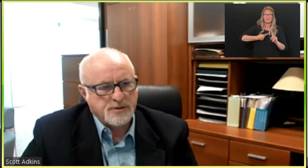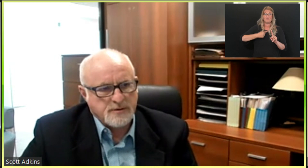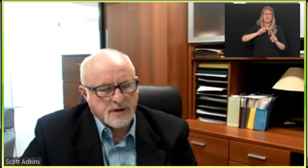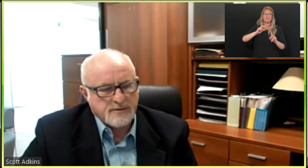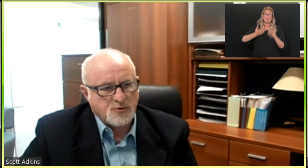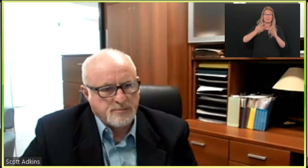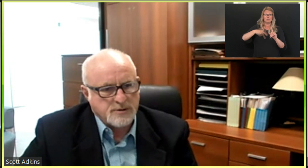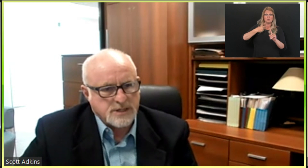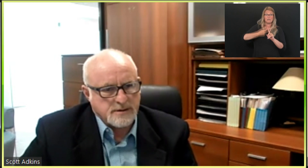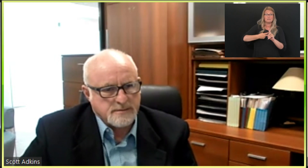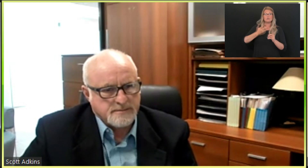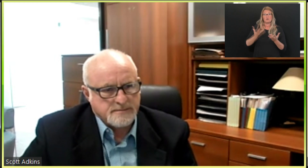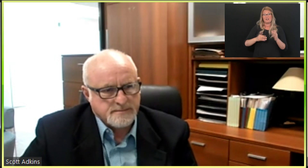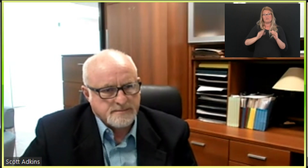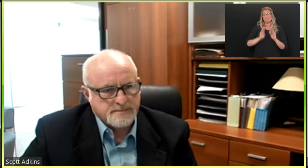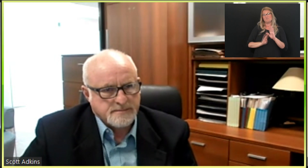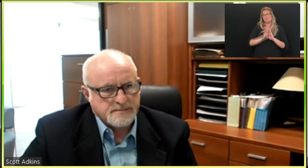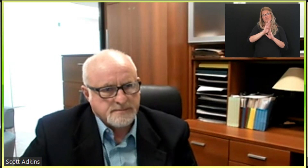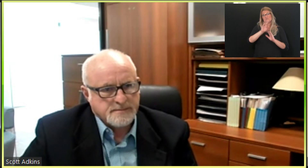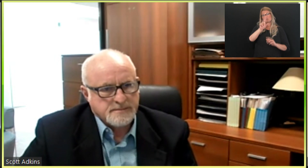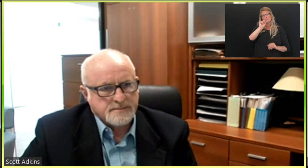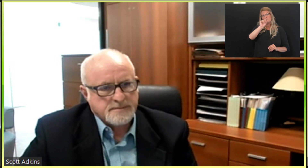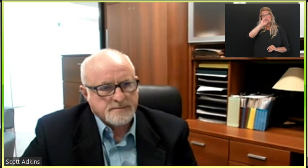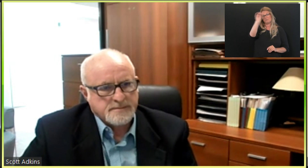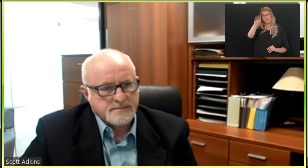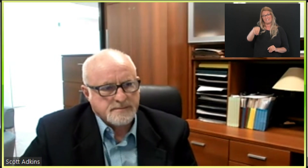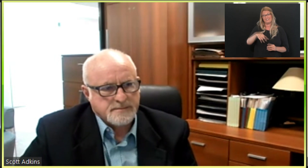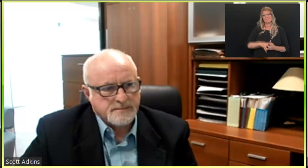north of 20%.